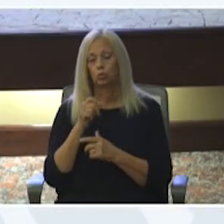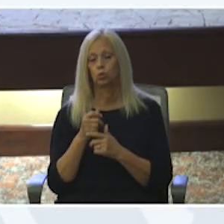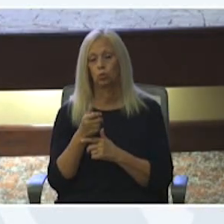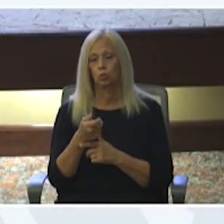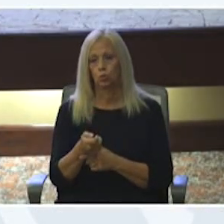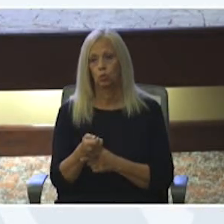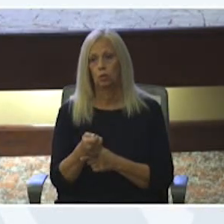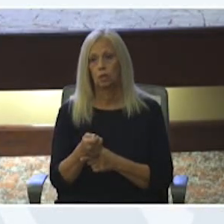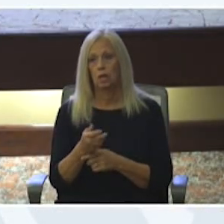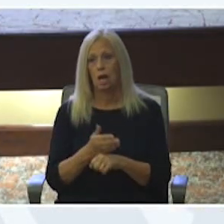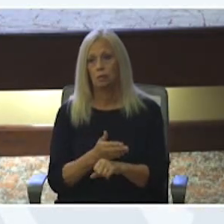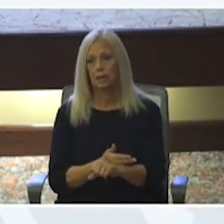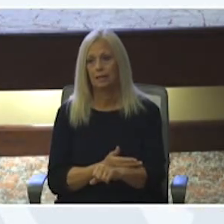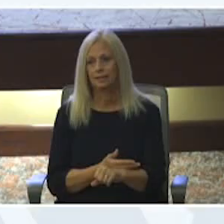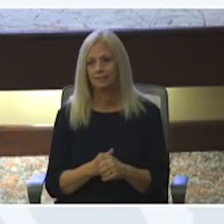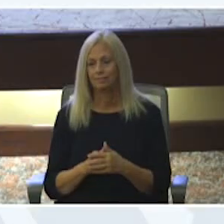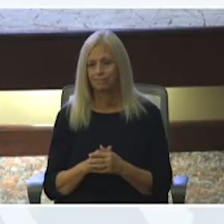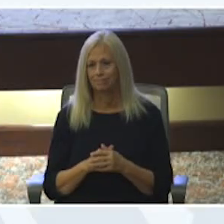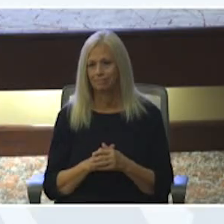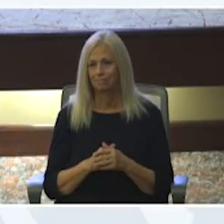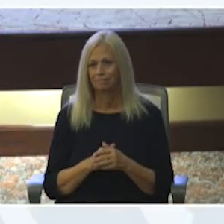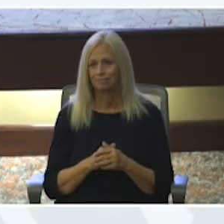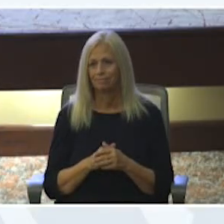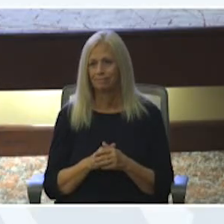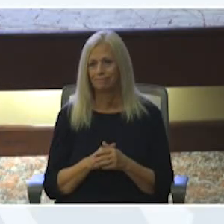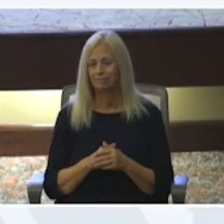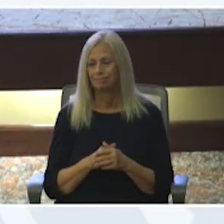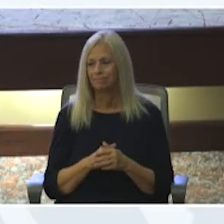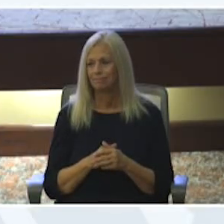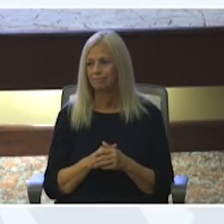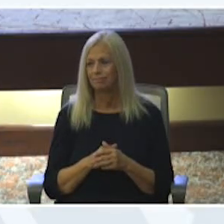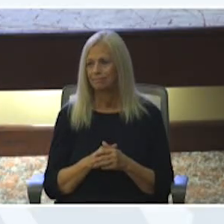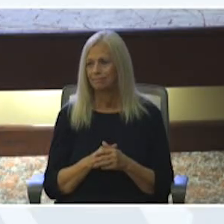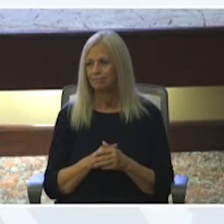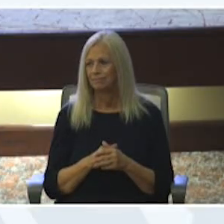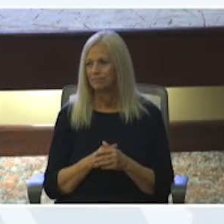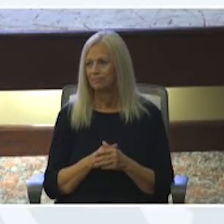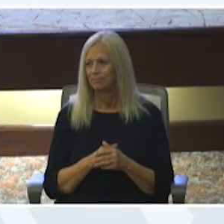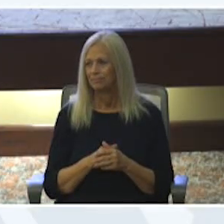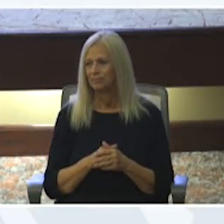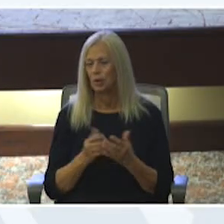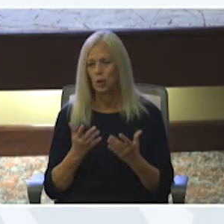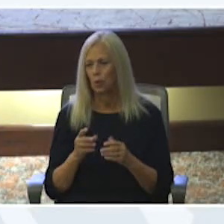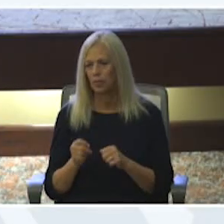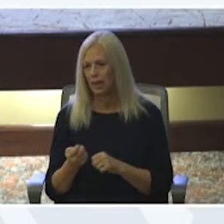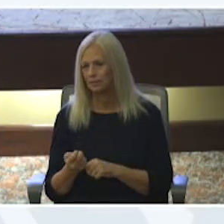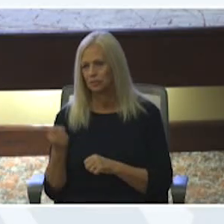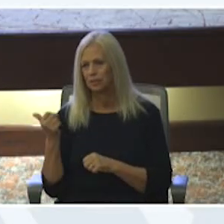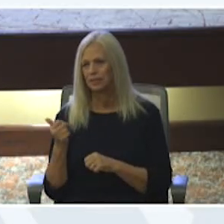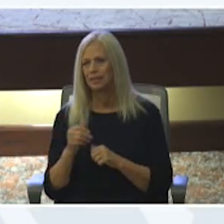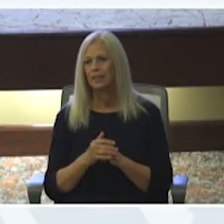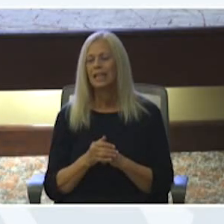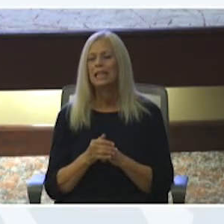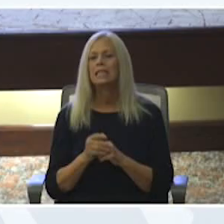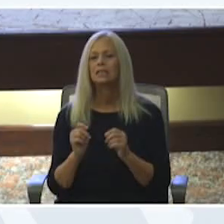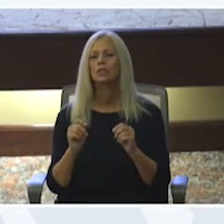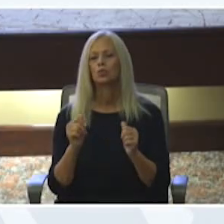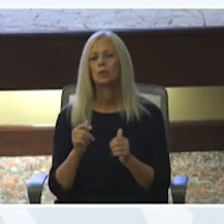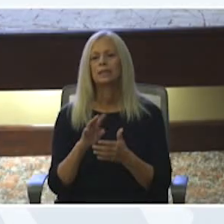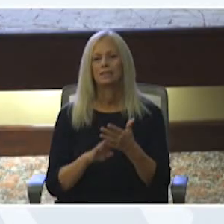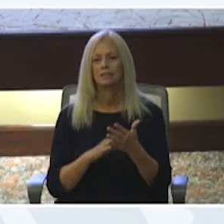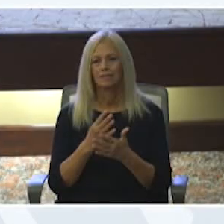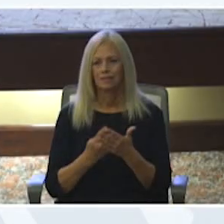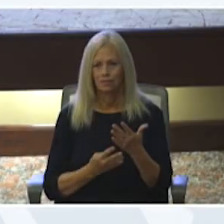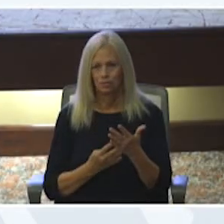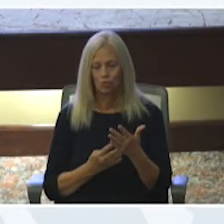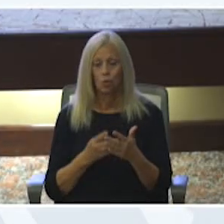do not want that. Okay. Totally I'll agree with scratch Darius on alternate. that. And this is just a quick schedule,